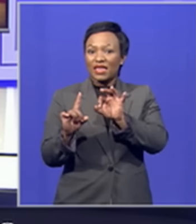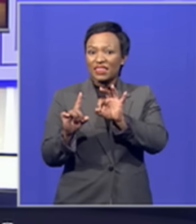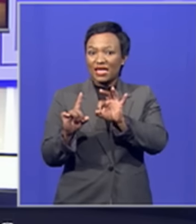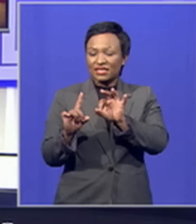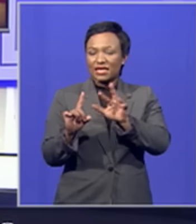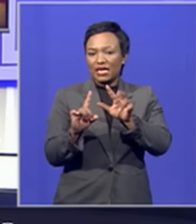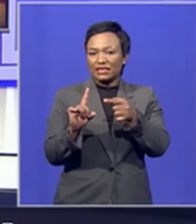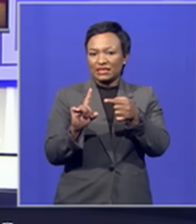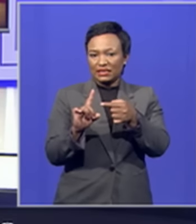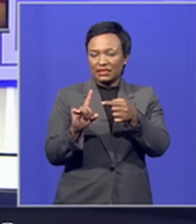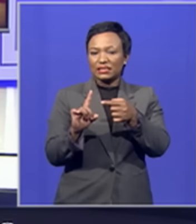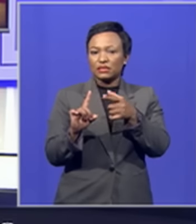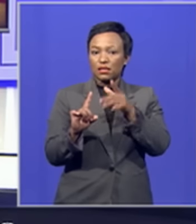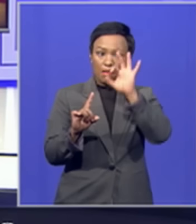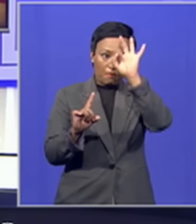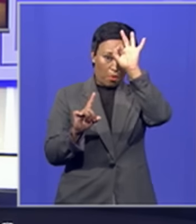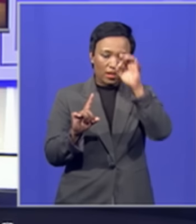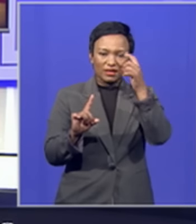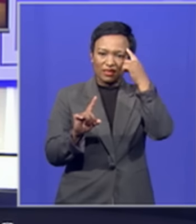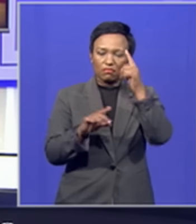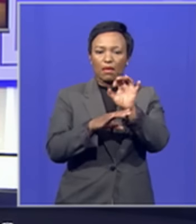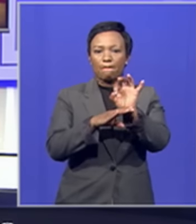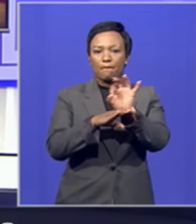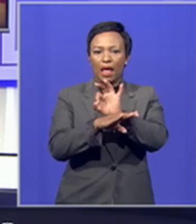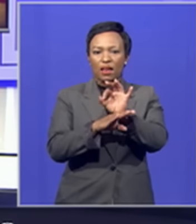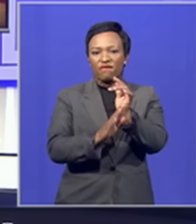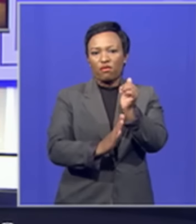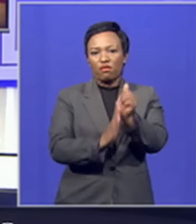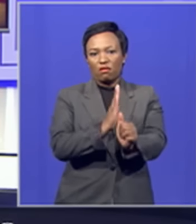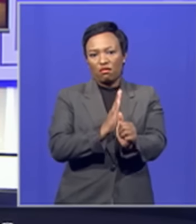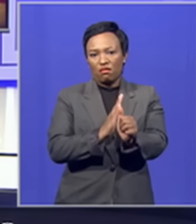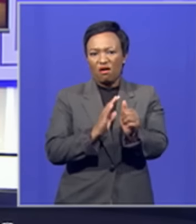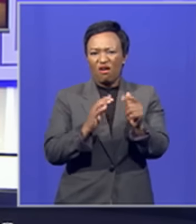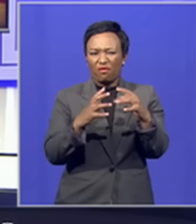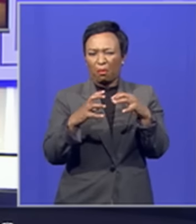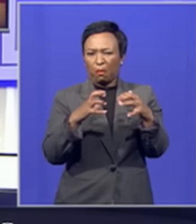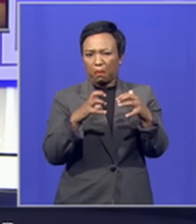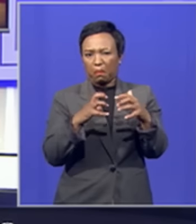mapodisi a dumelang e le ene morulaganyi wa polao eno ya mogoso.